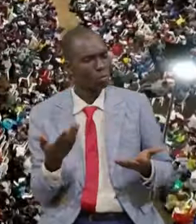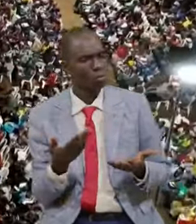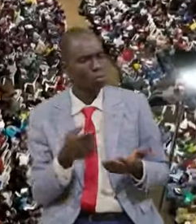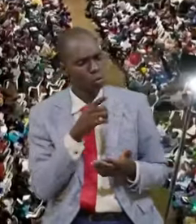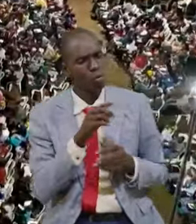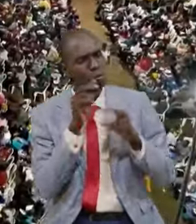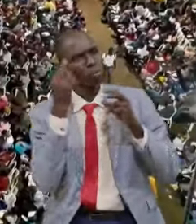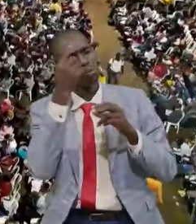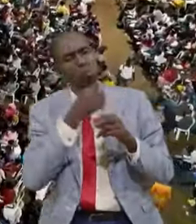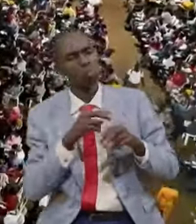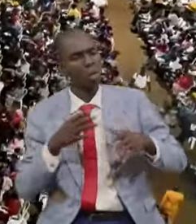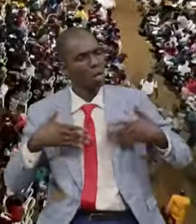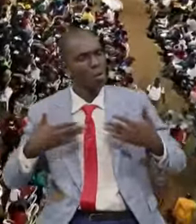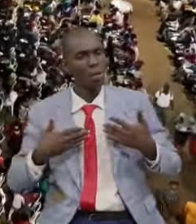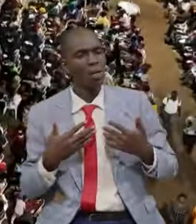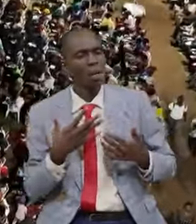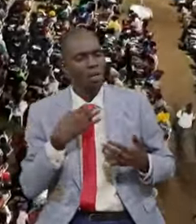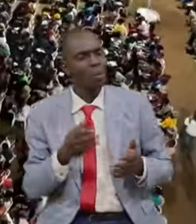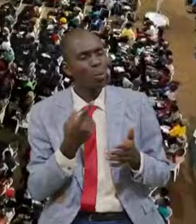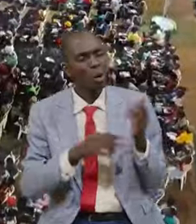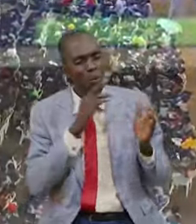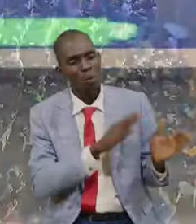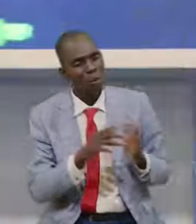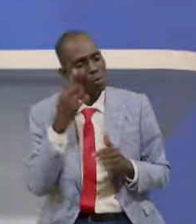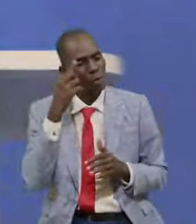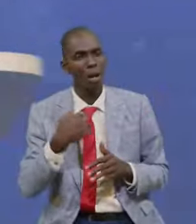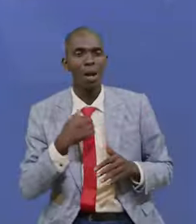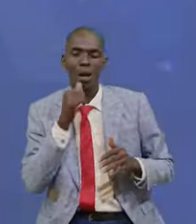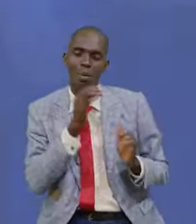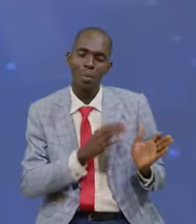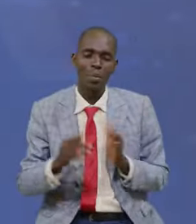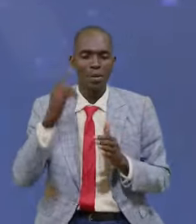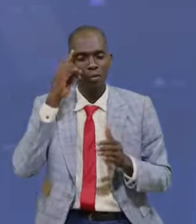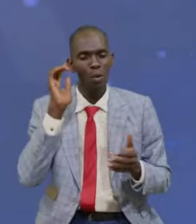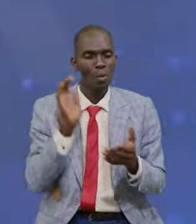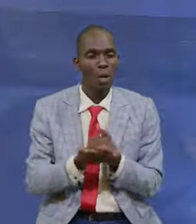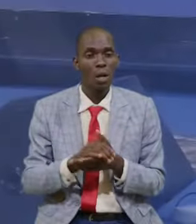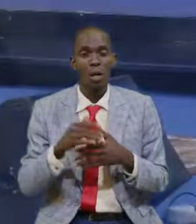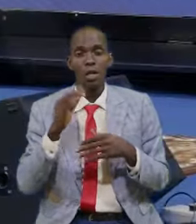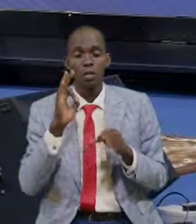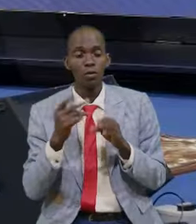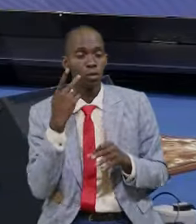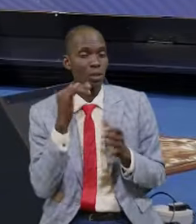I'm preparing for marriage, marriage, marriage. And then you see her 1 year after,